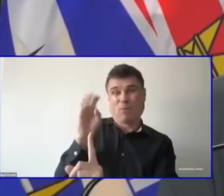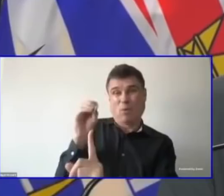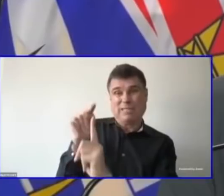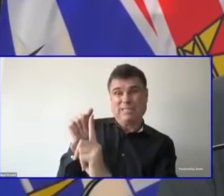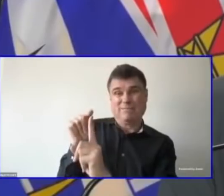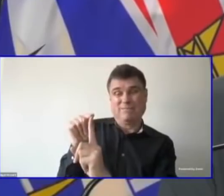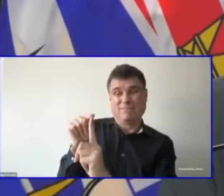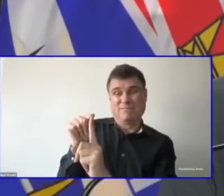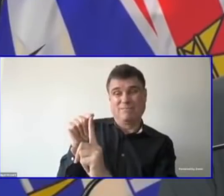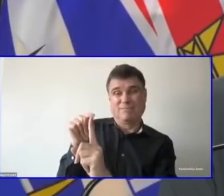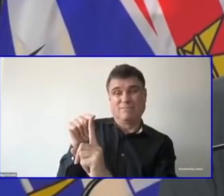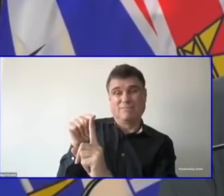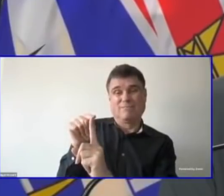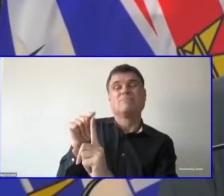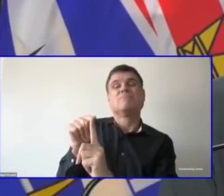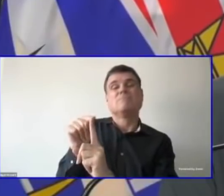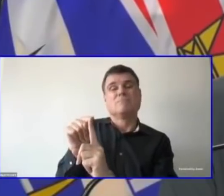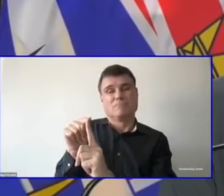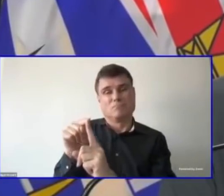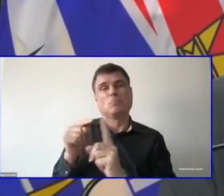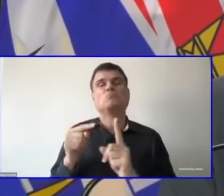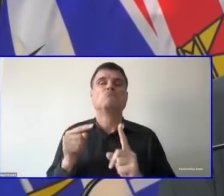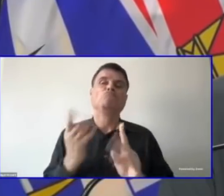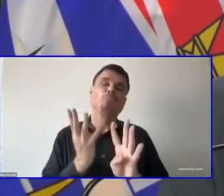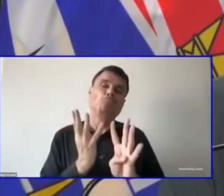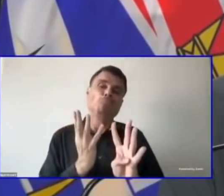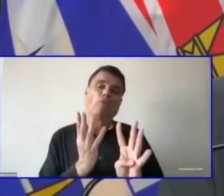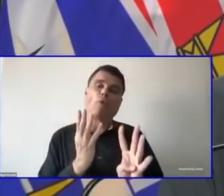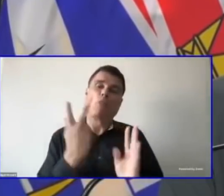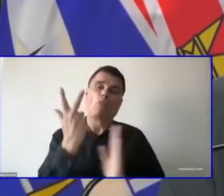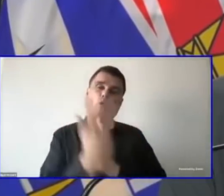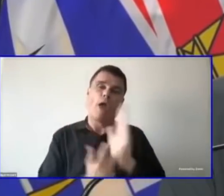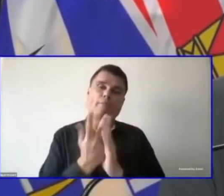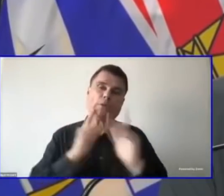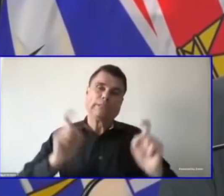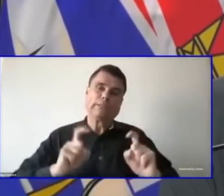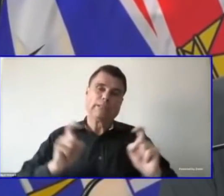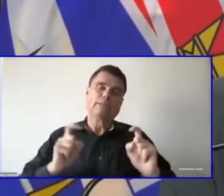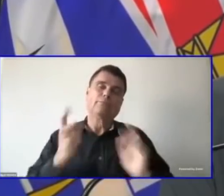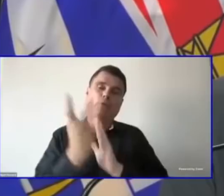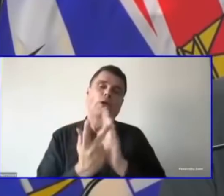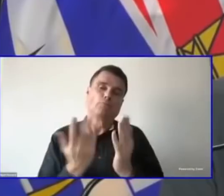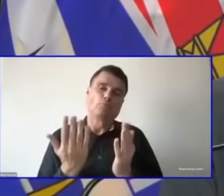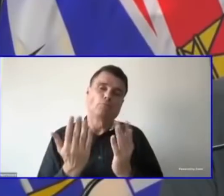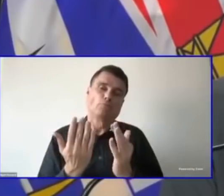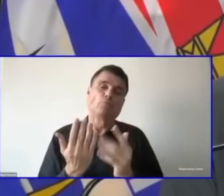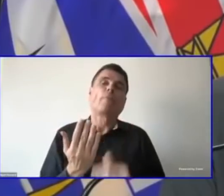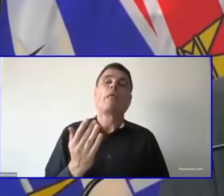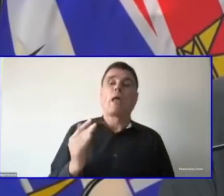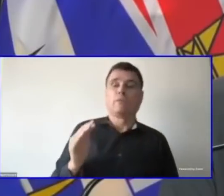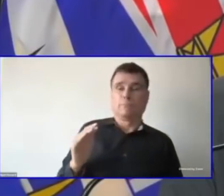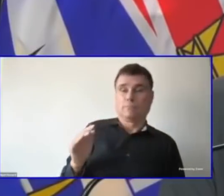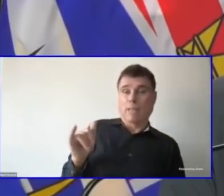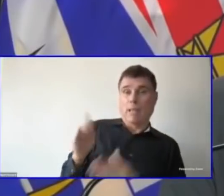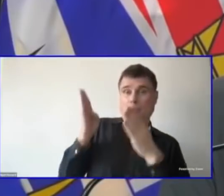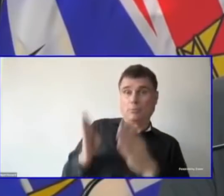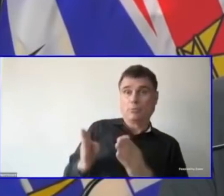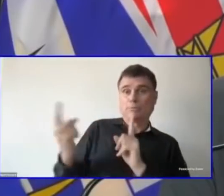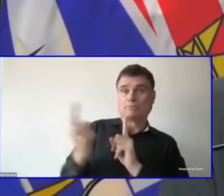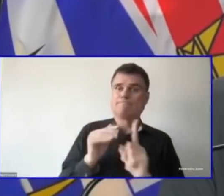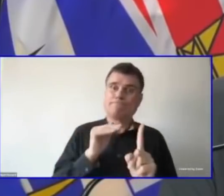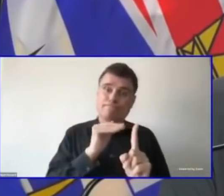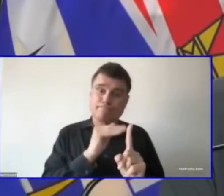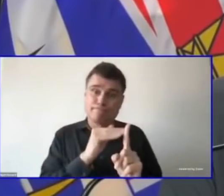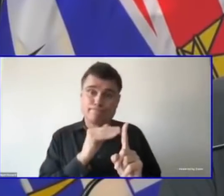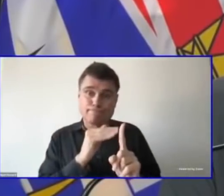people over age 65 as of that moment were going to get PCR tests, that everyone else was going to get rapid tests. So again, just given the concerns,